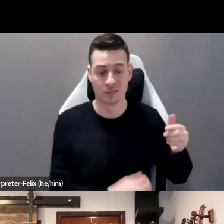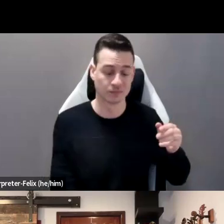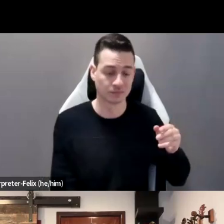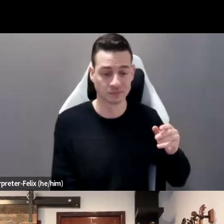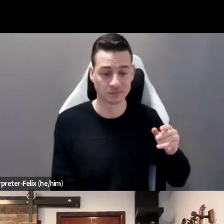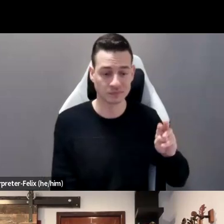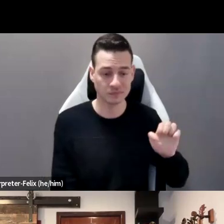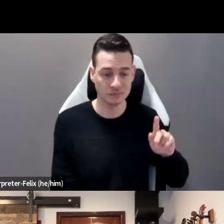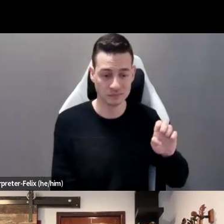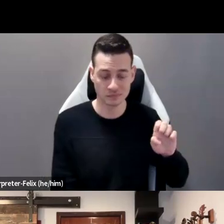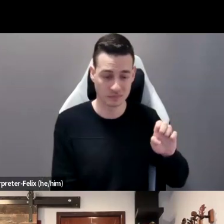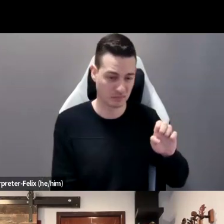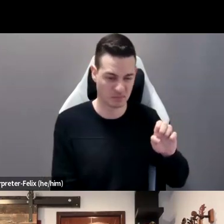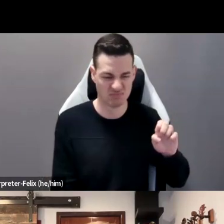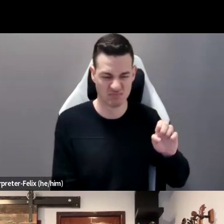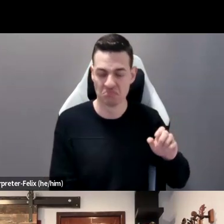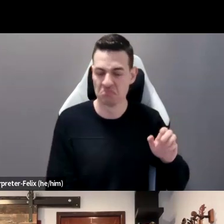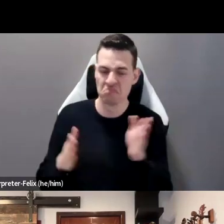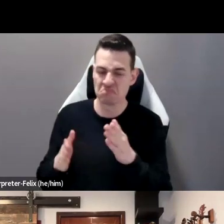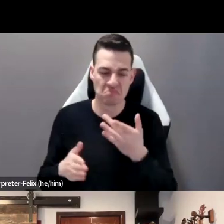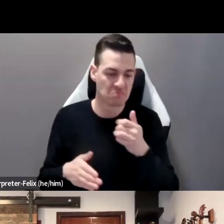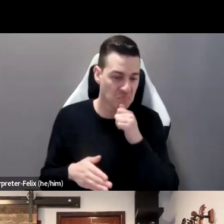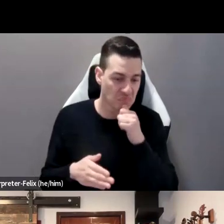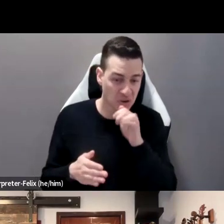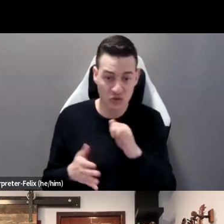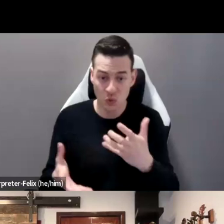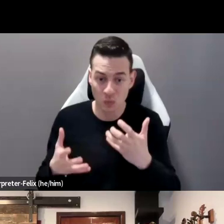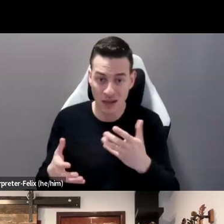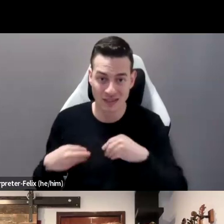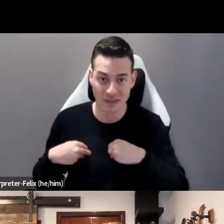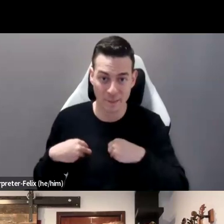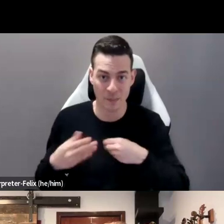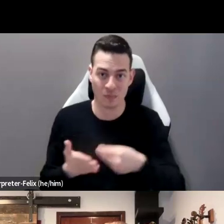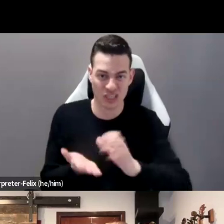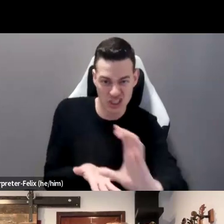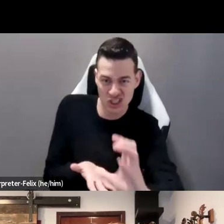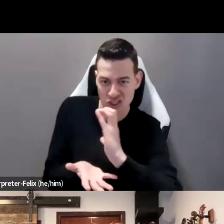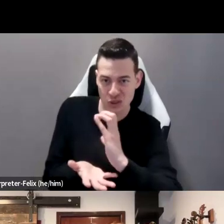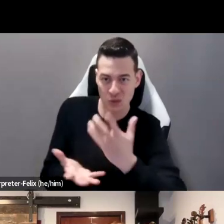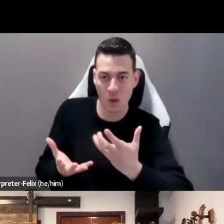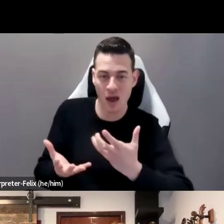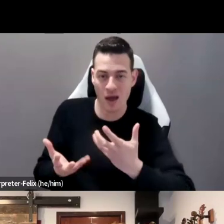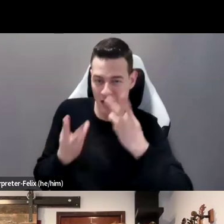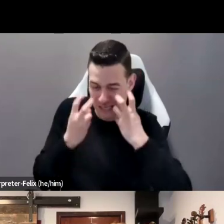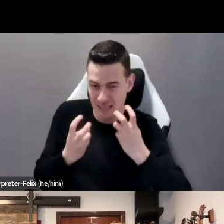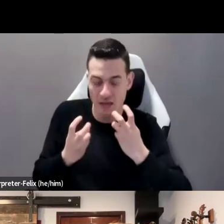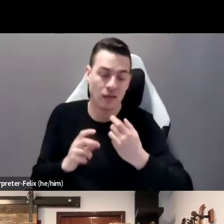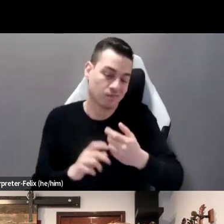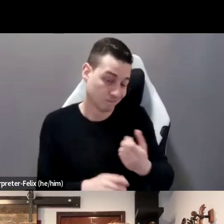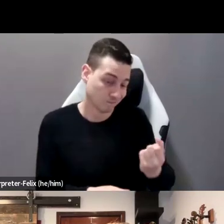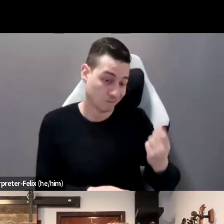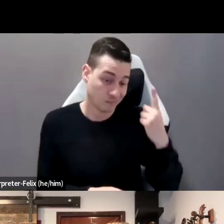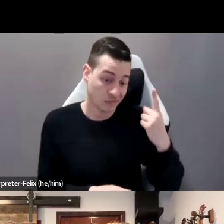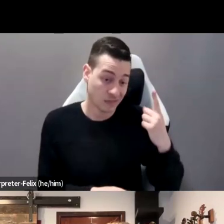after a referral has been placed, and I see them, and I'm happy to do that. But that is one of the system